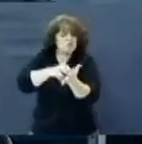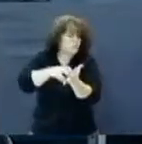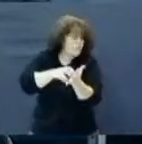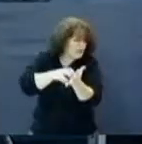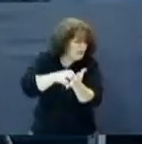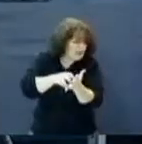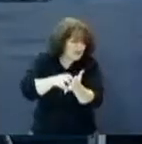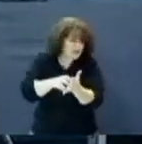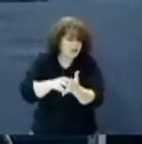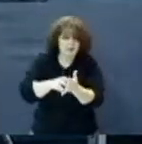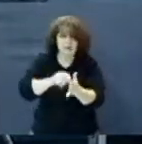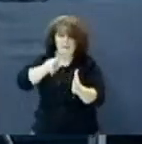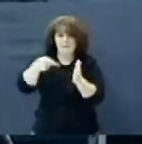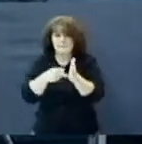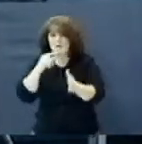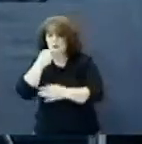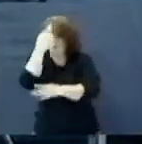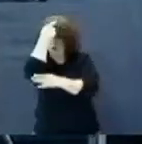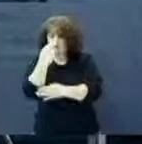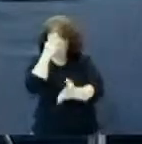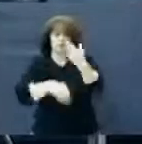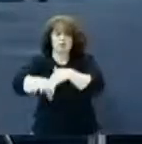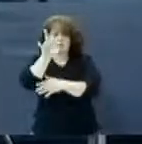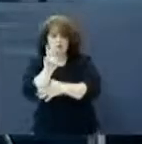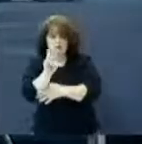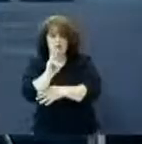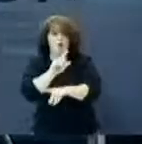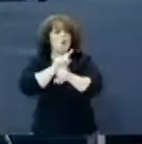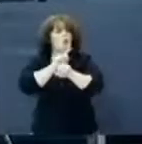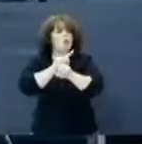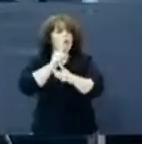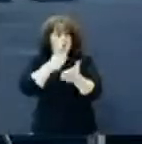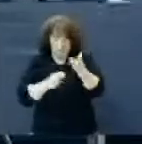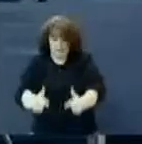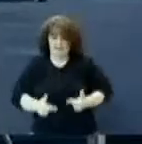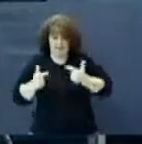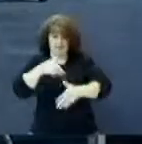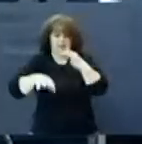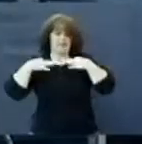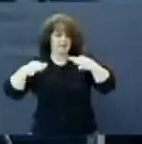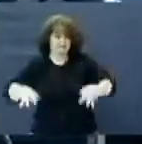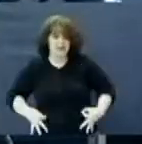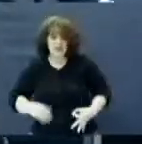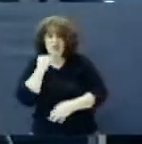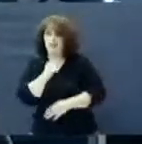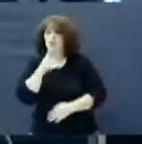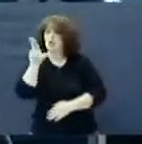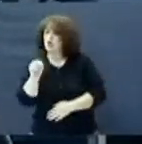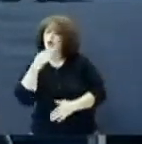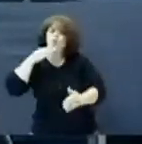Paul said in Romans 7, whatsoever dwelleth in the flesh is no good thing.